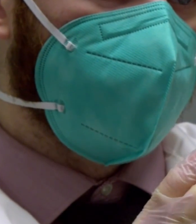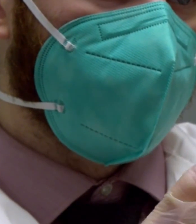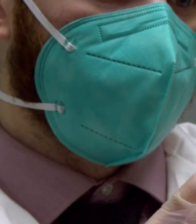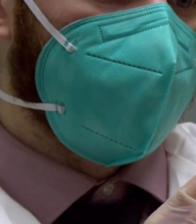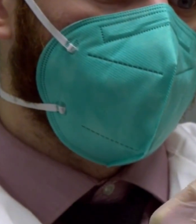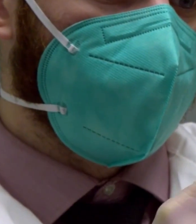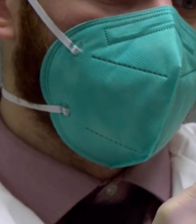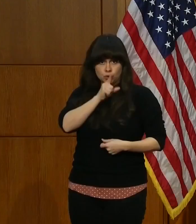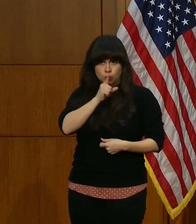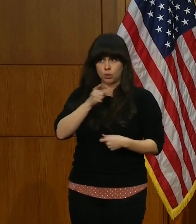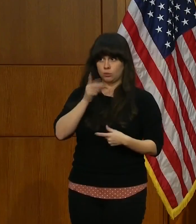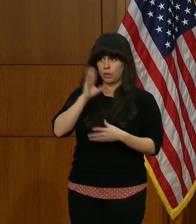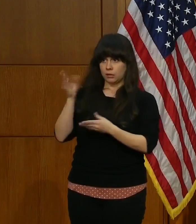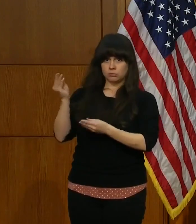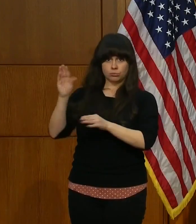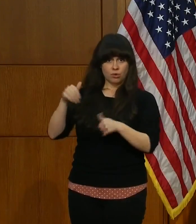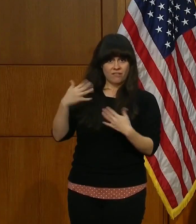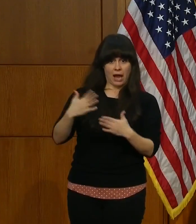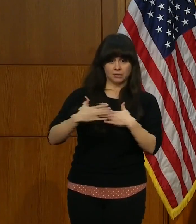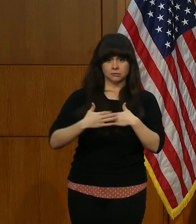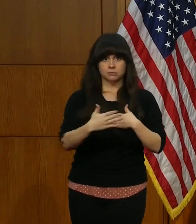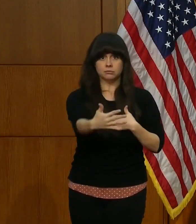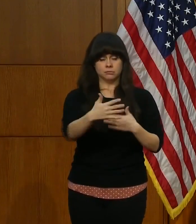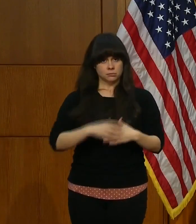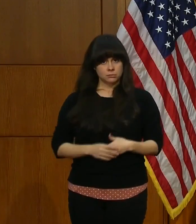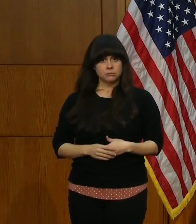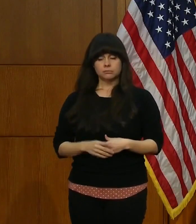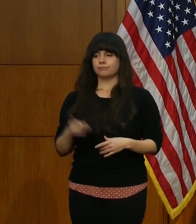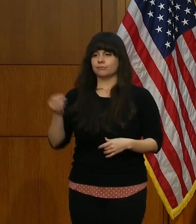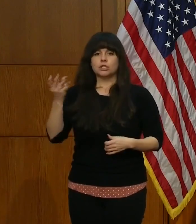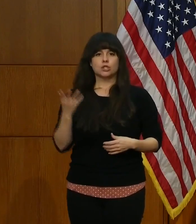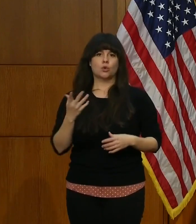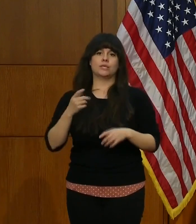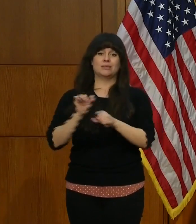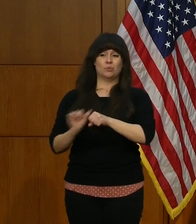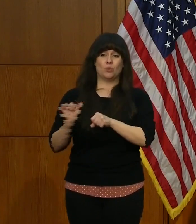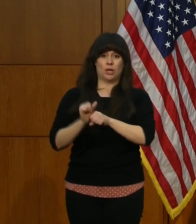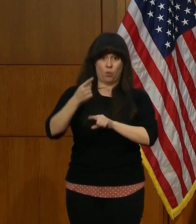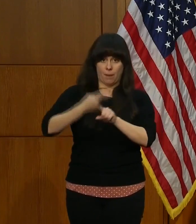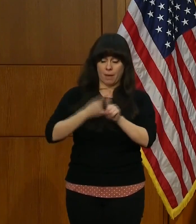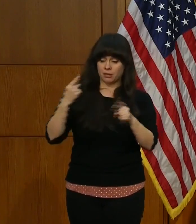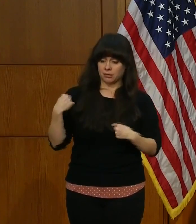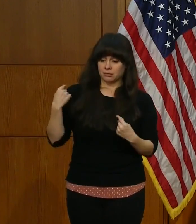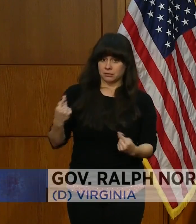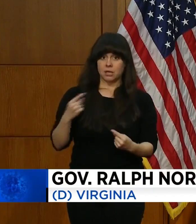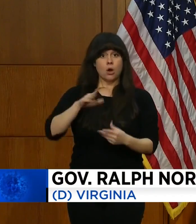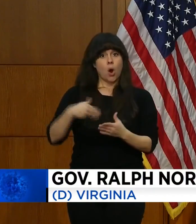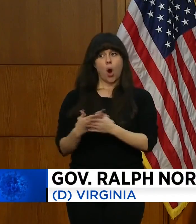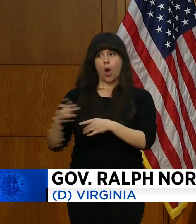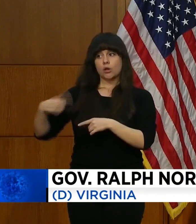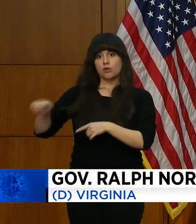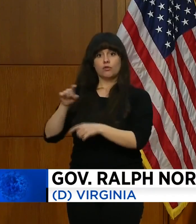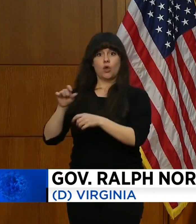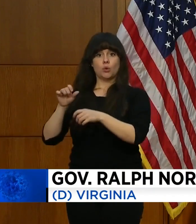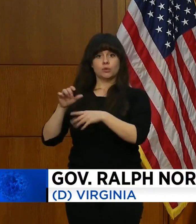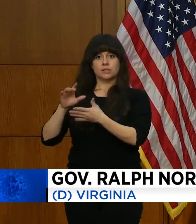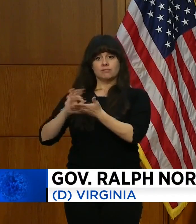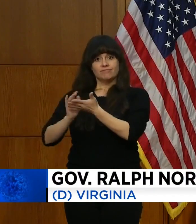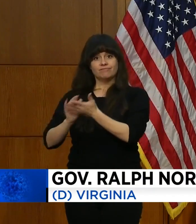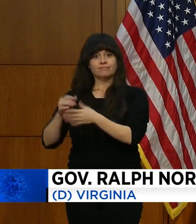inoculations for everyone else. After more than a month of working, the drug manufacturers have hit a